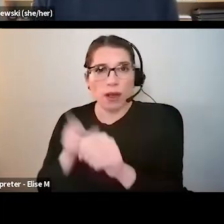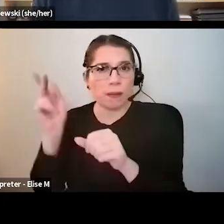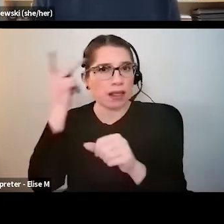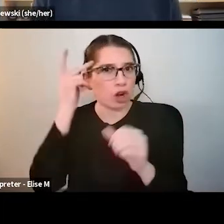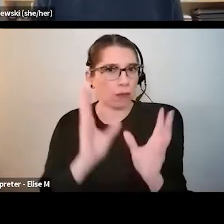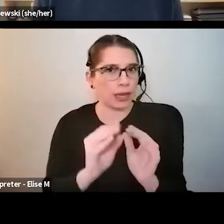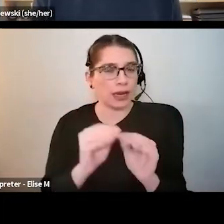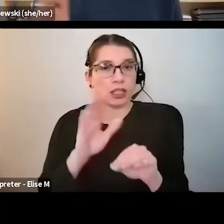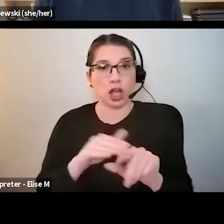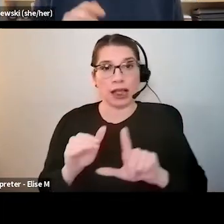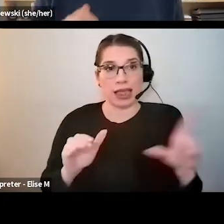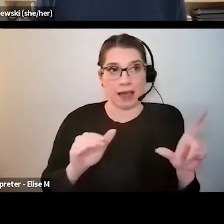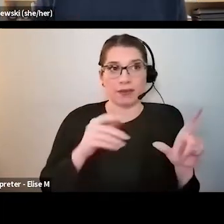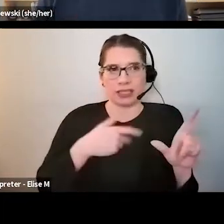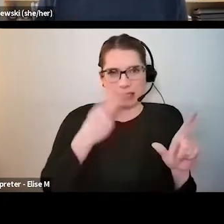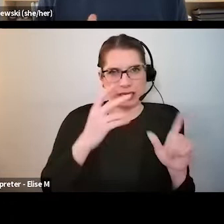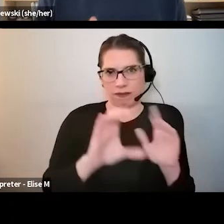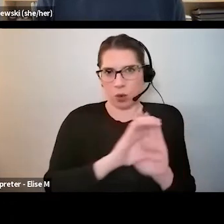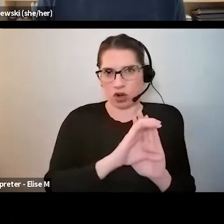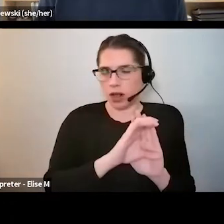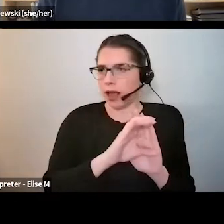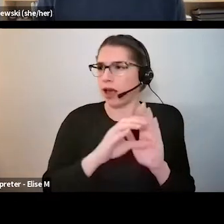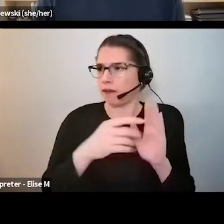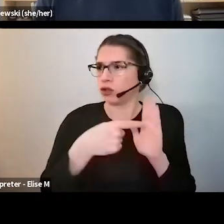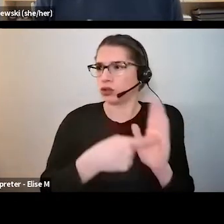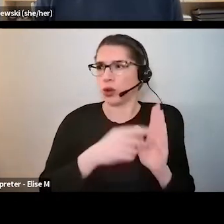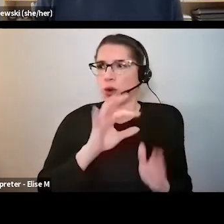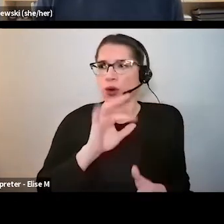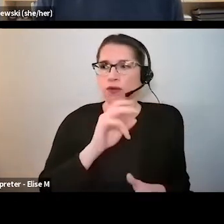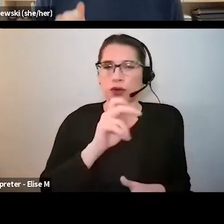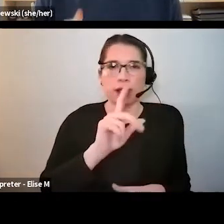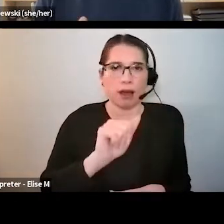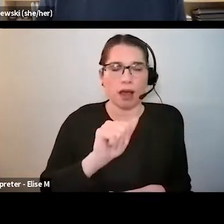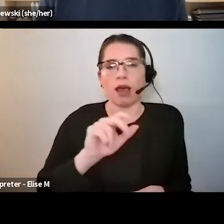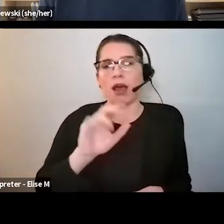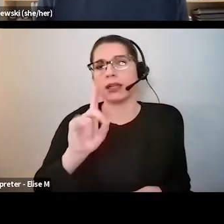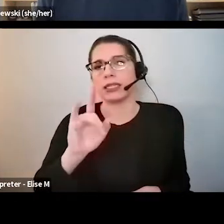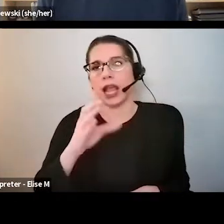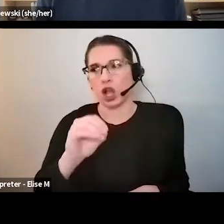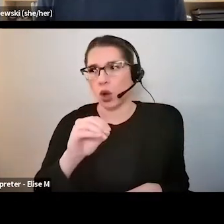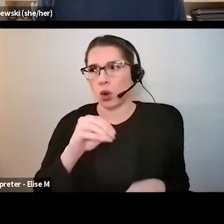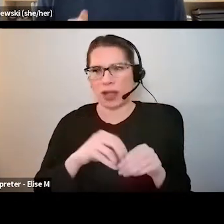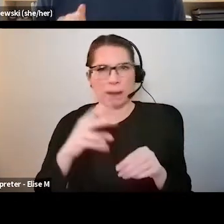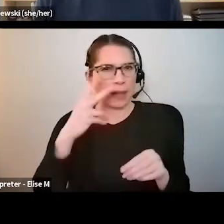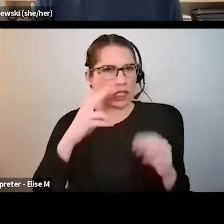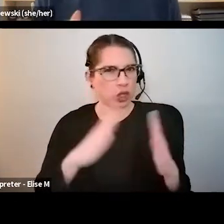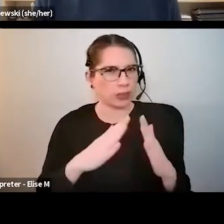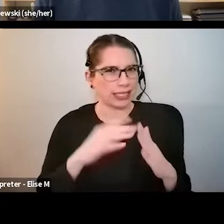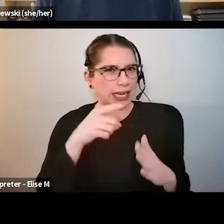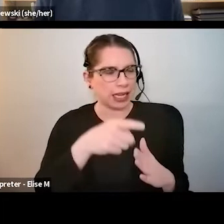of your screen captures Frida and Diego at a demonstration in Mexico City, fists raised amidst a crowd